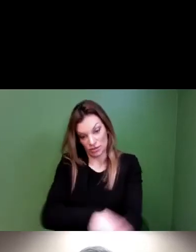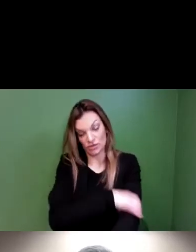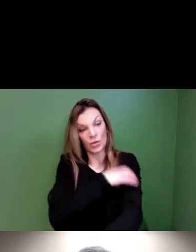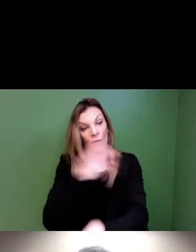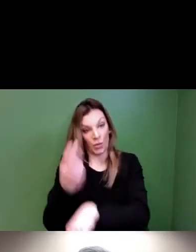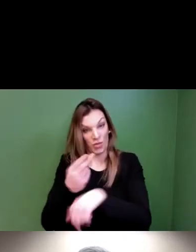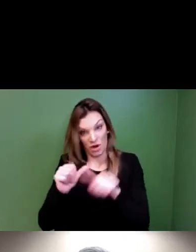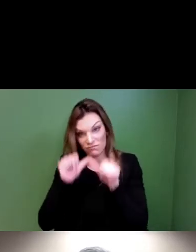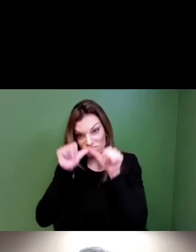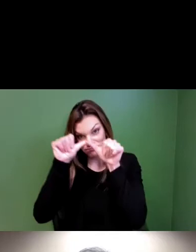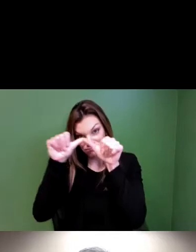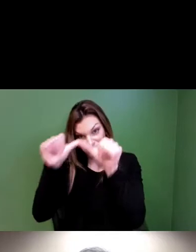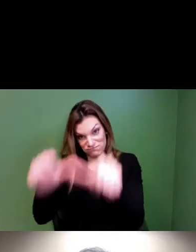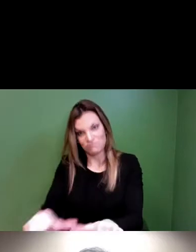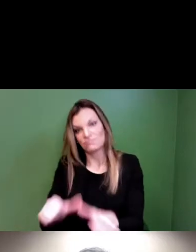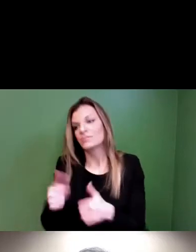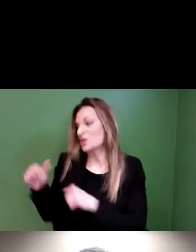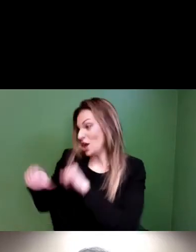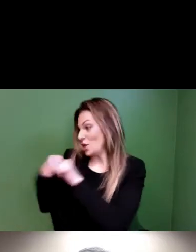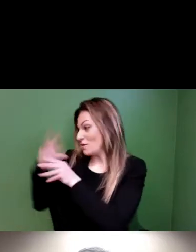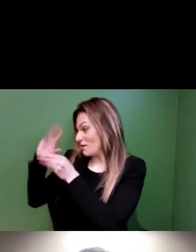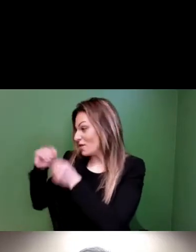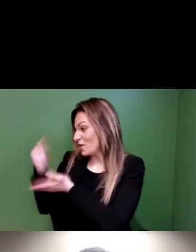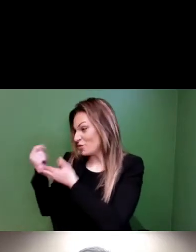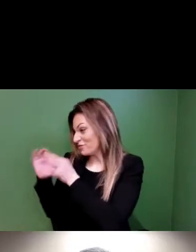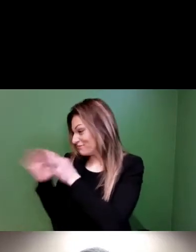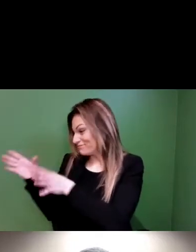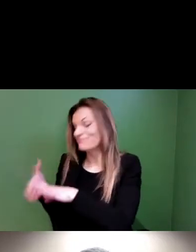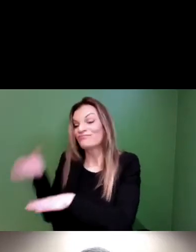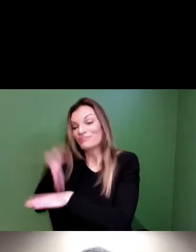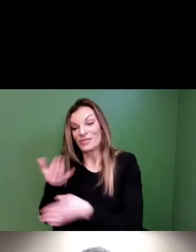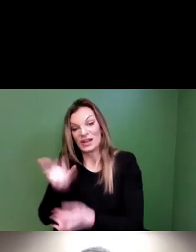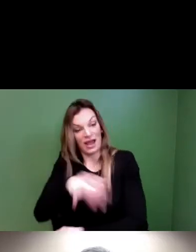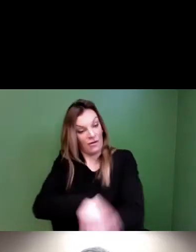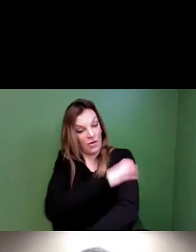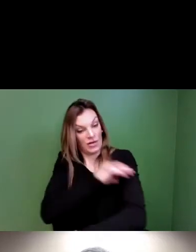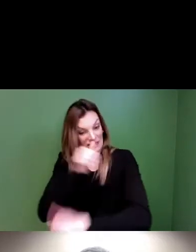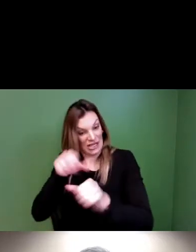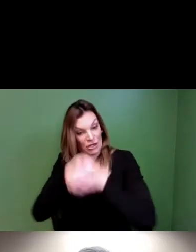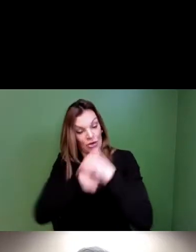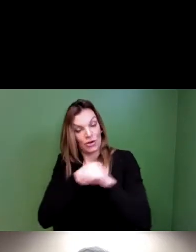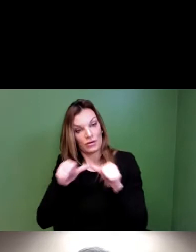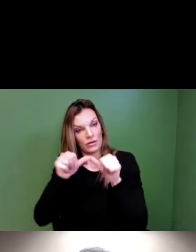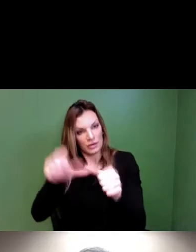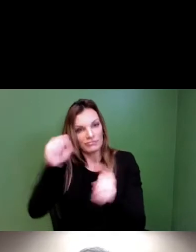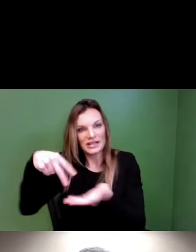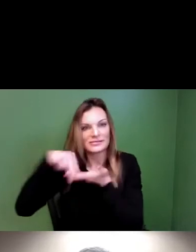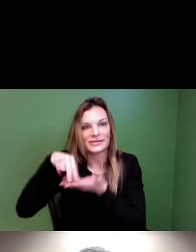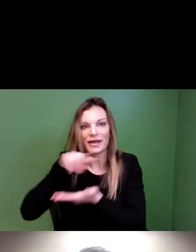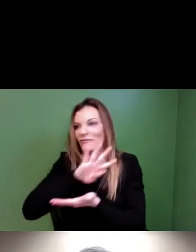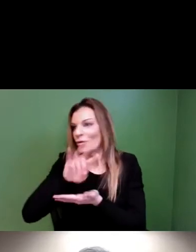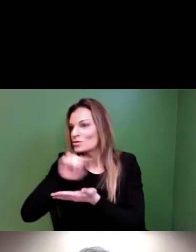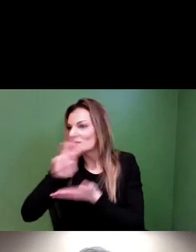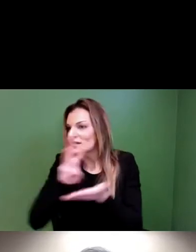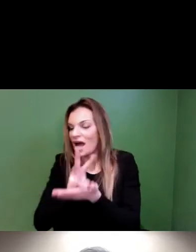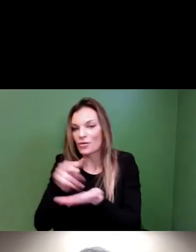now working. He's able to stand for 5 to 6 hours at a time. He's able to walk. I'll